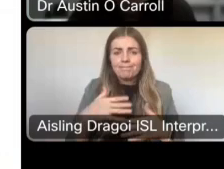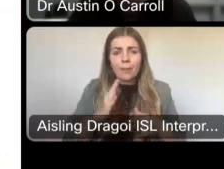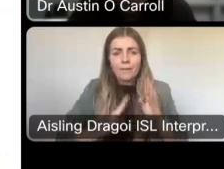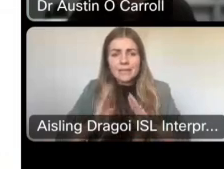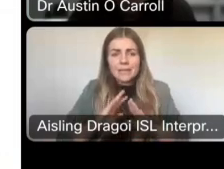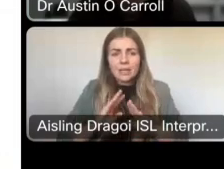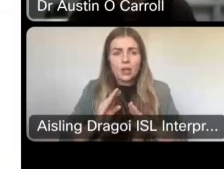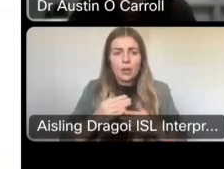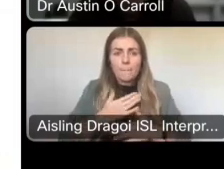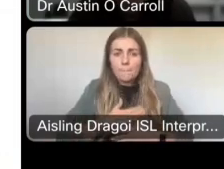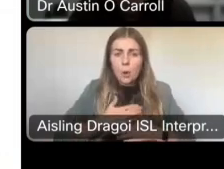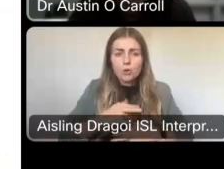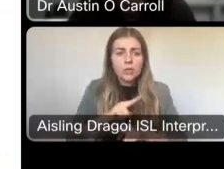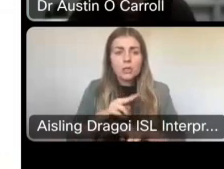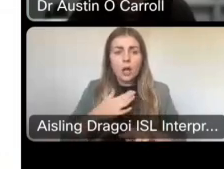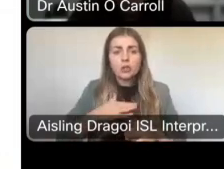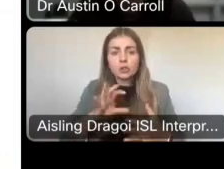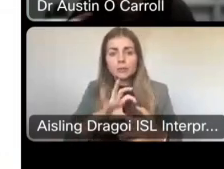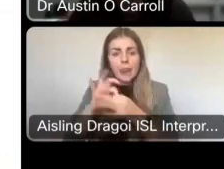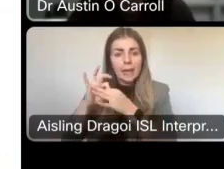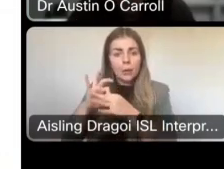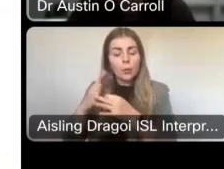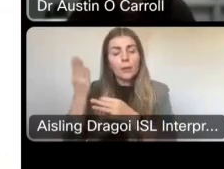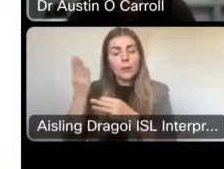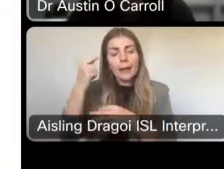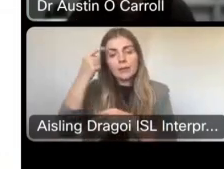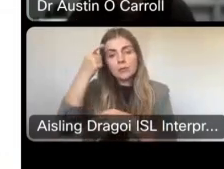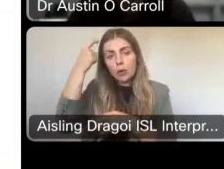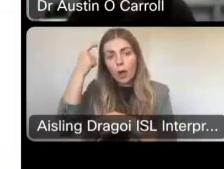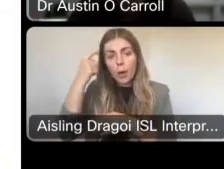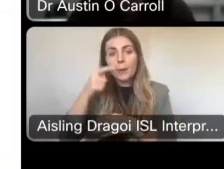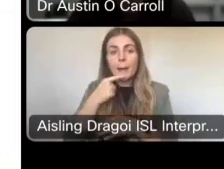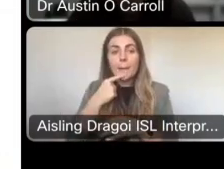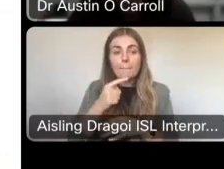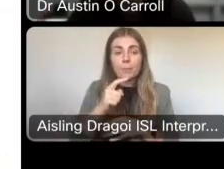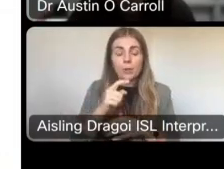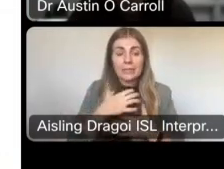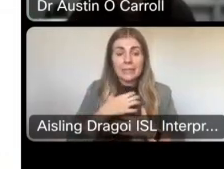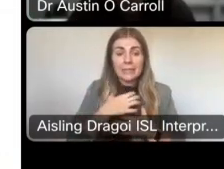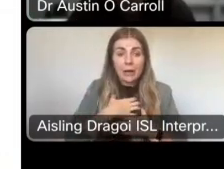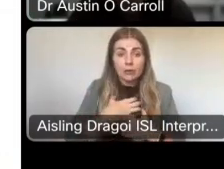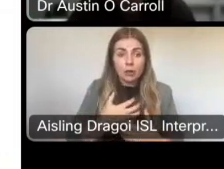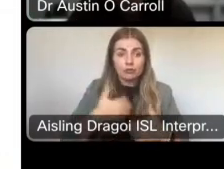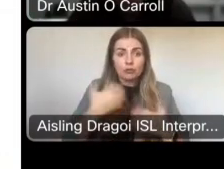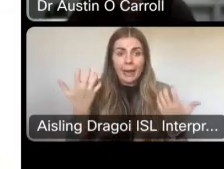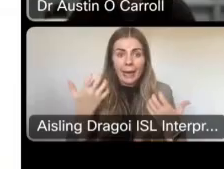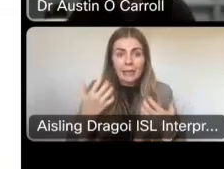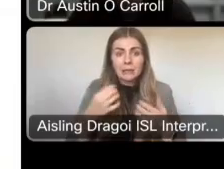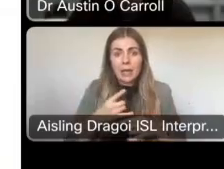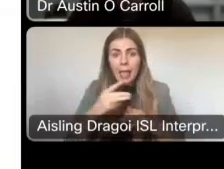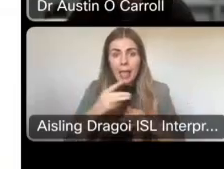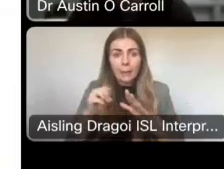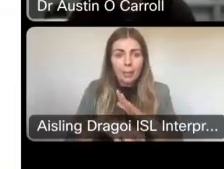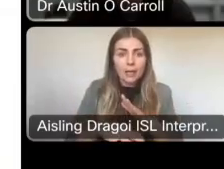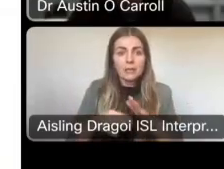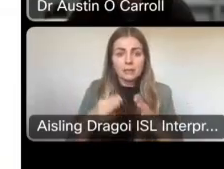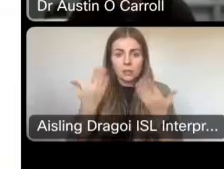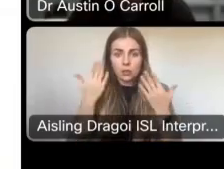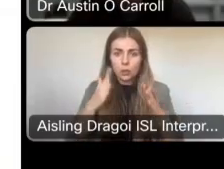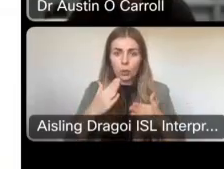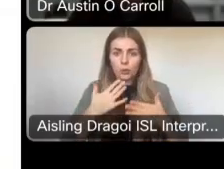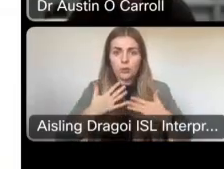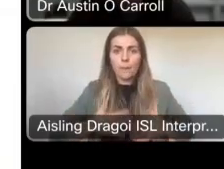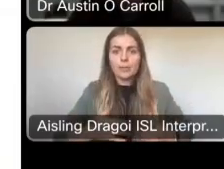associated with memories of past trauma. Terror and rage and helplessness are manifested as bodily reactions like a pounding heart,